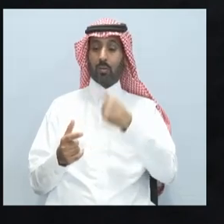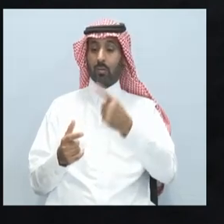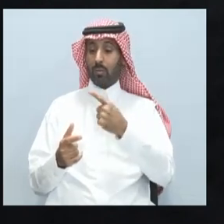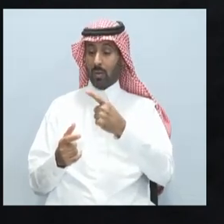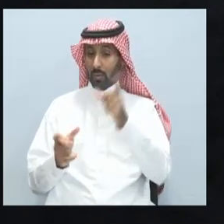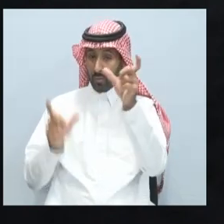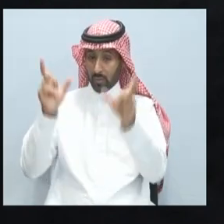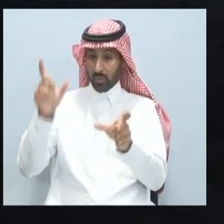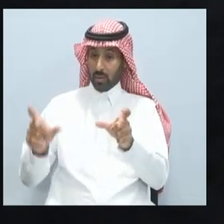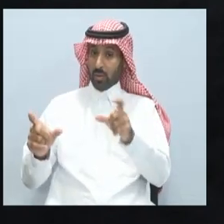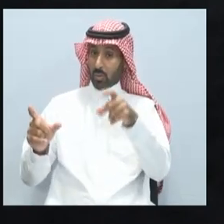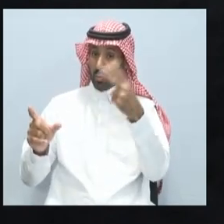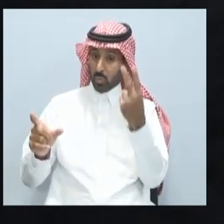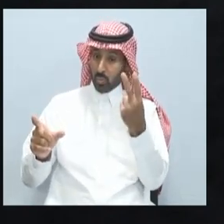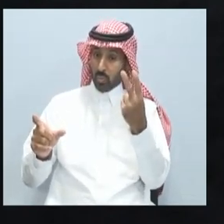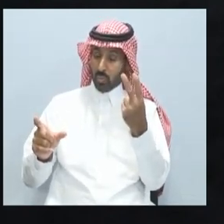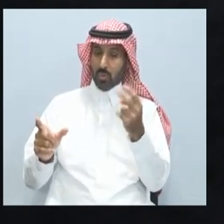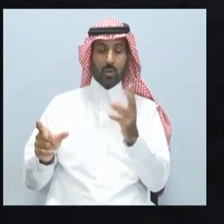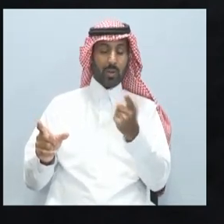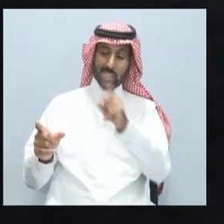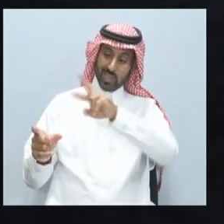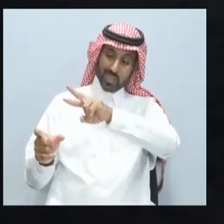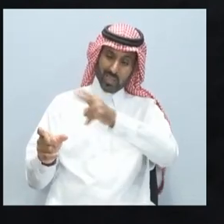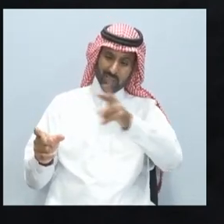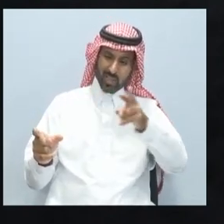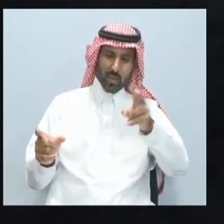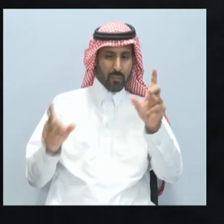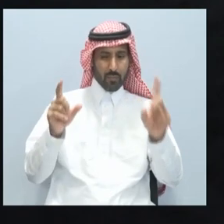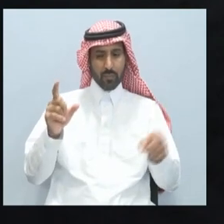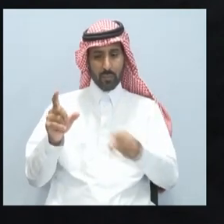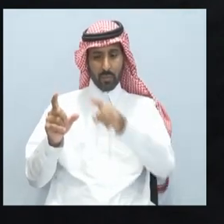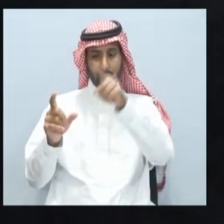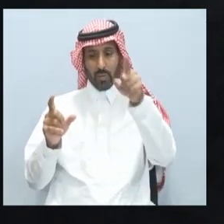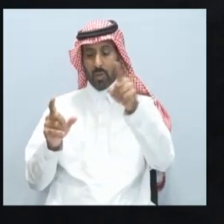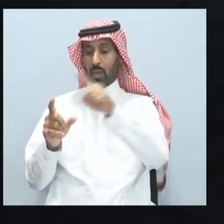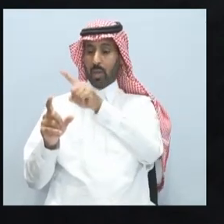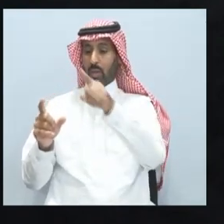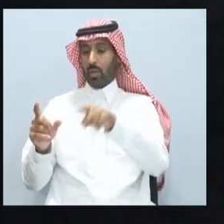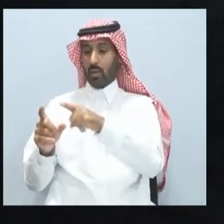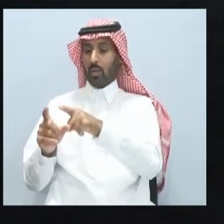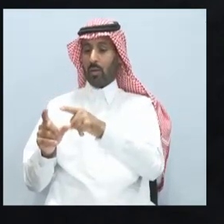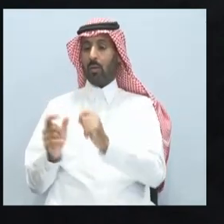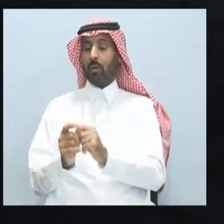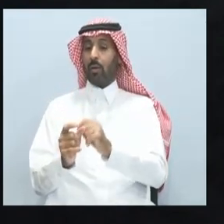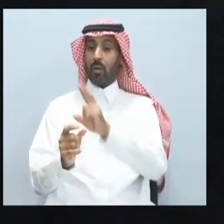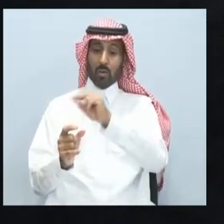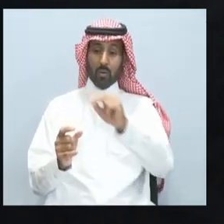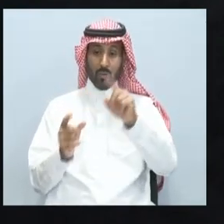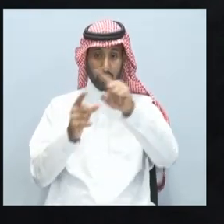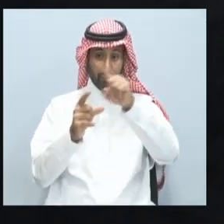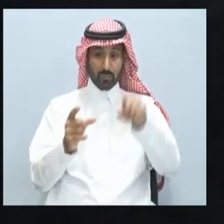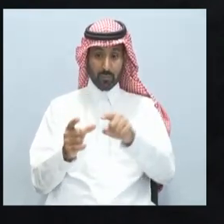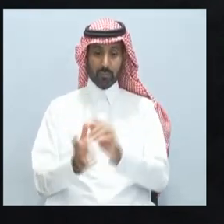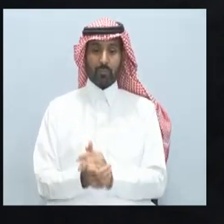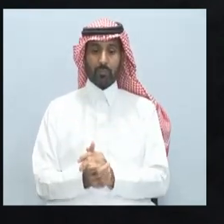Venn diagram that we have this person and this person, you can just write many words just to note out